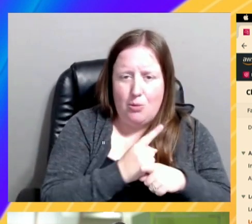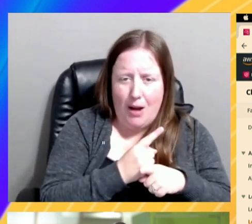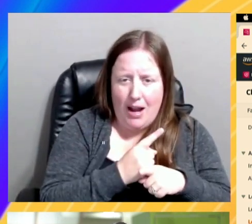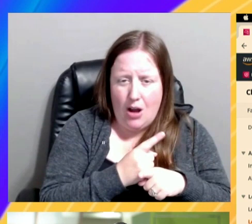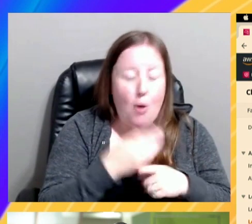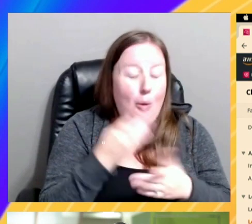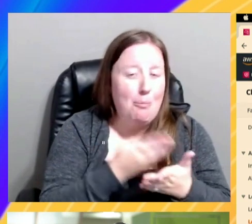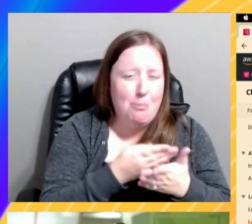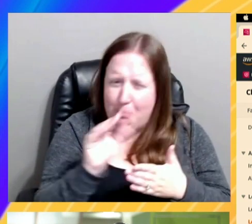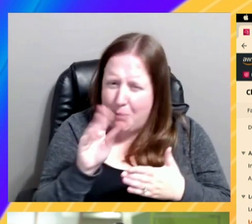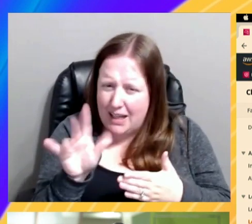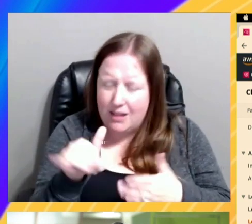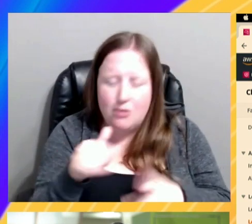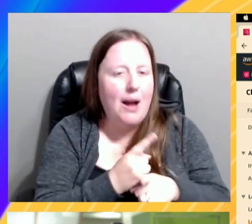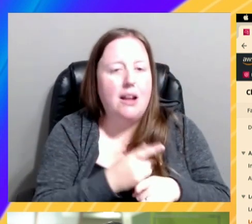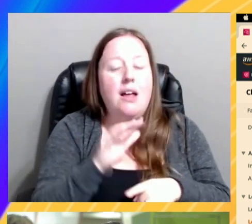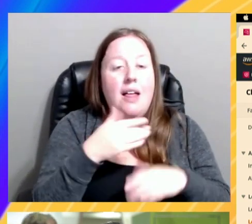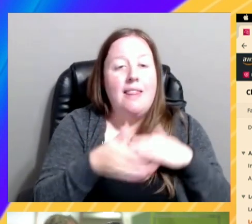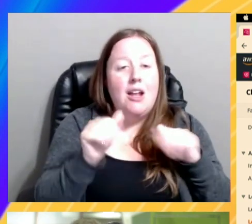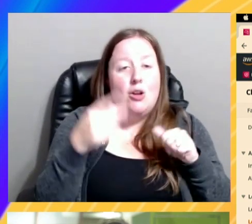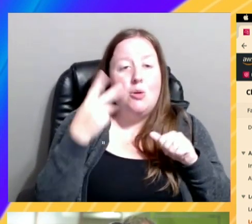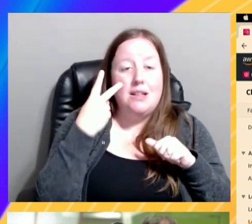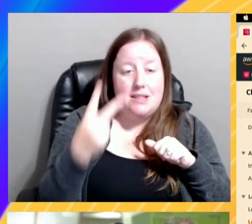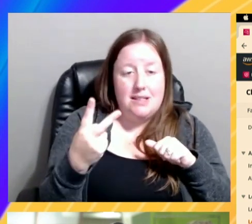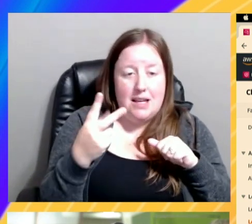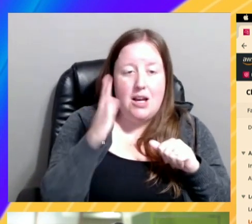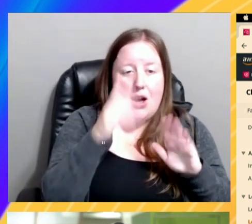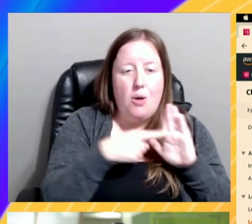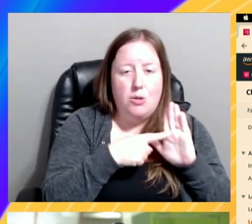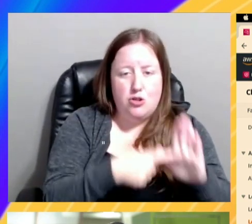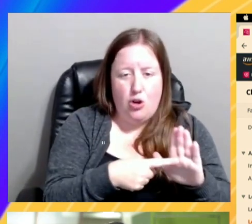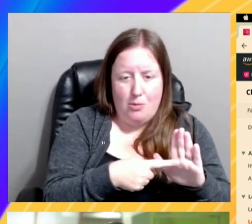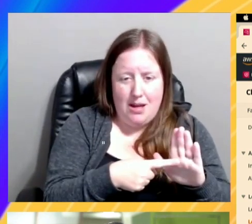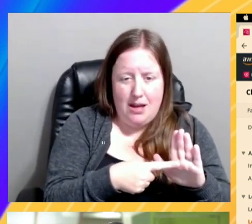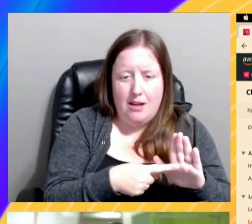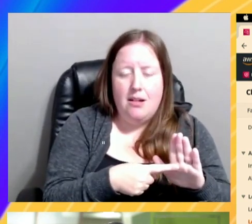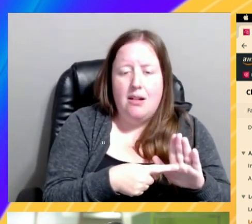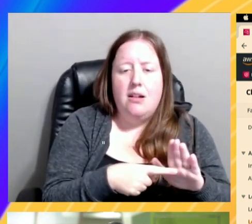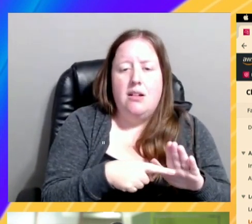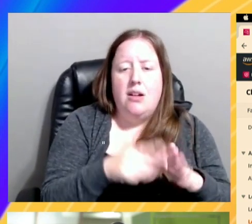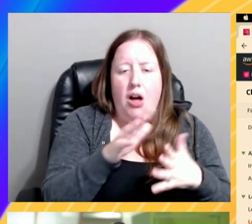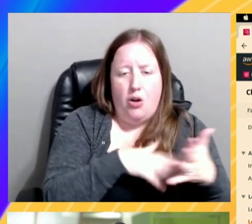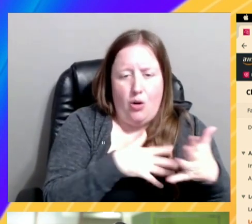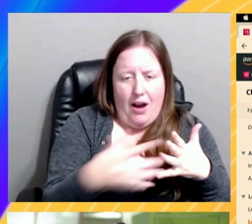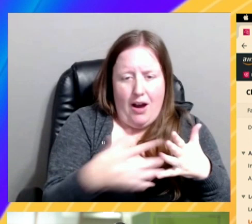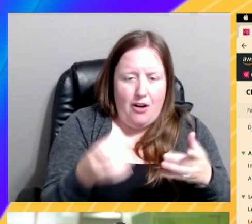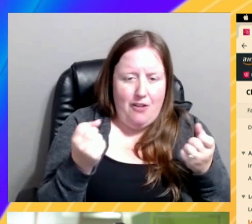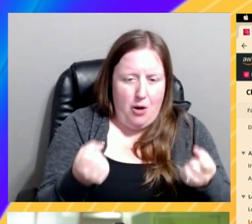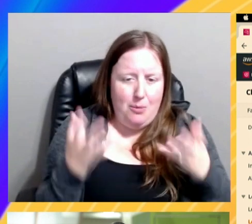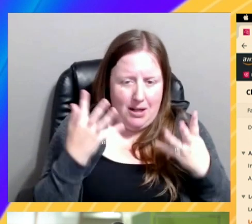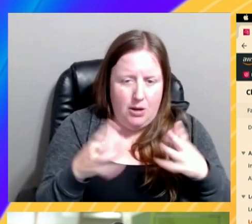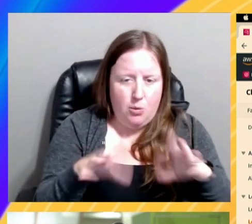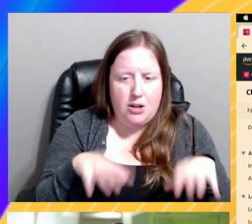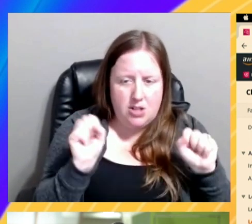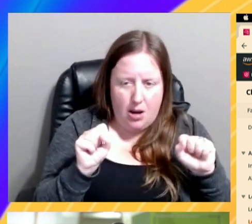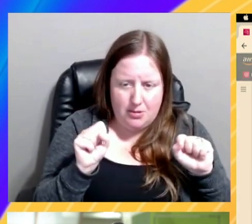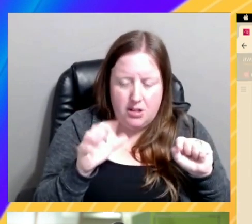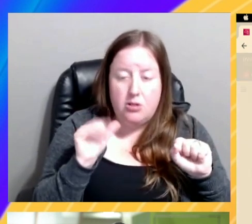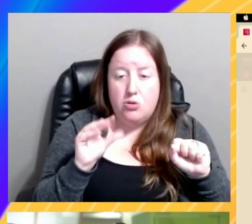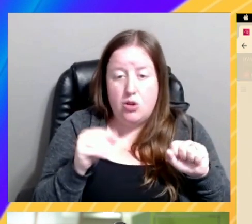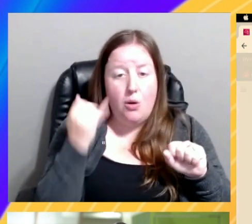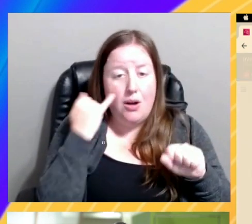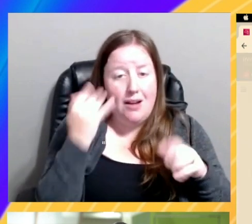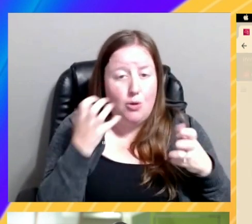here, and you see that it's going to show me a count of how many bunnies were adopted. So you can do this if you want to add this to the